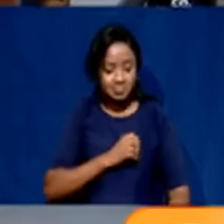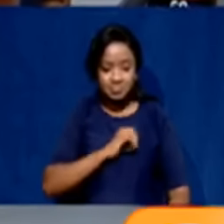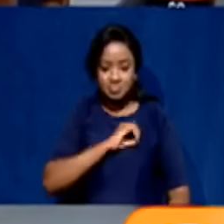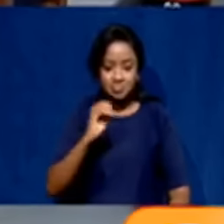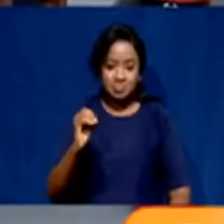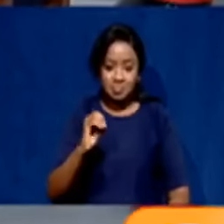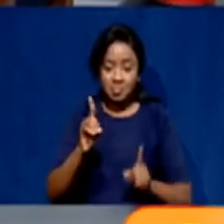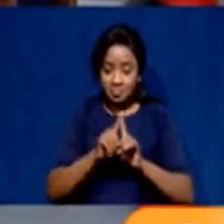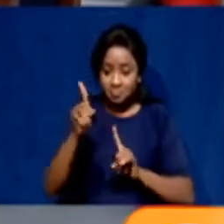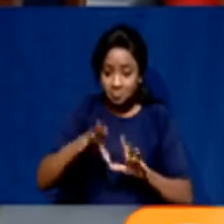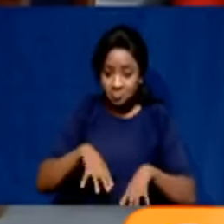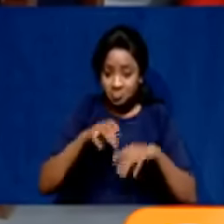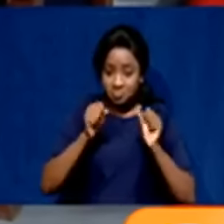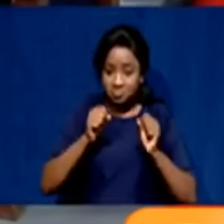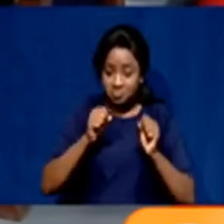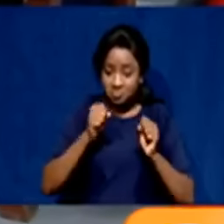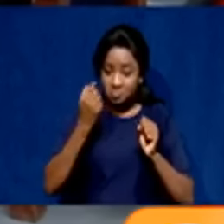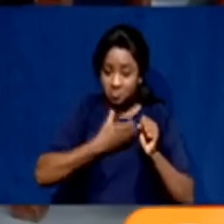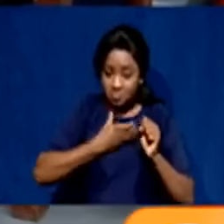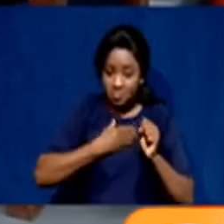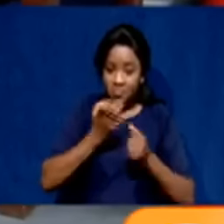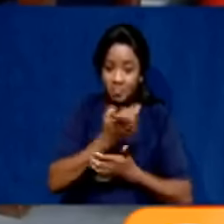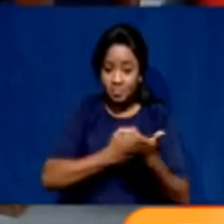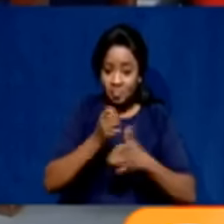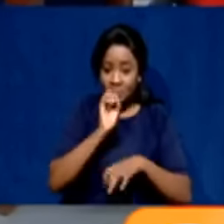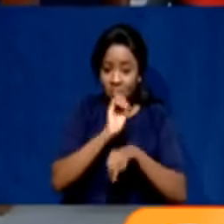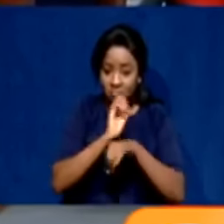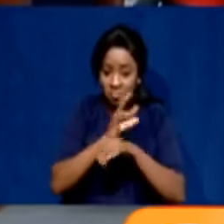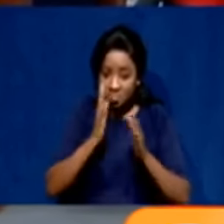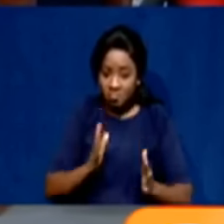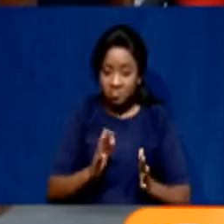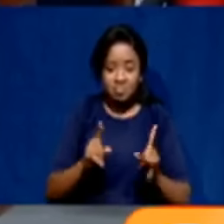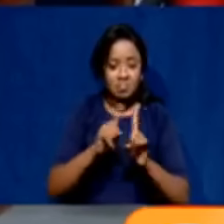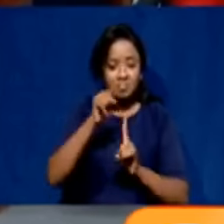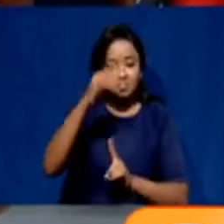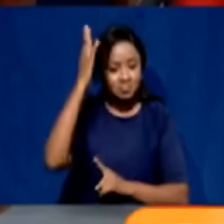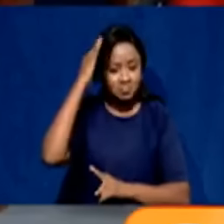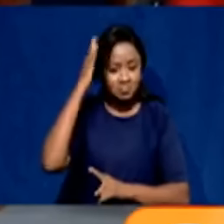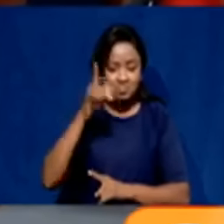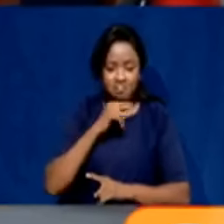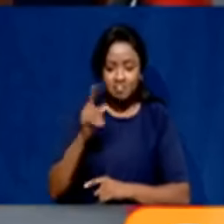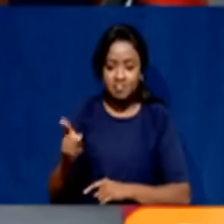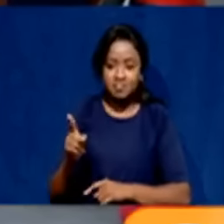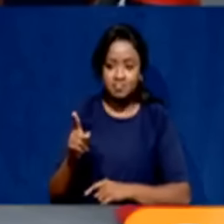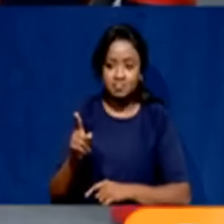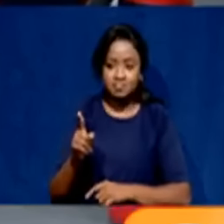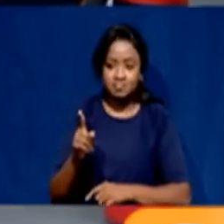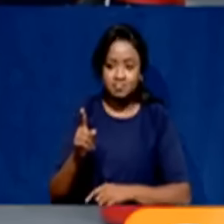to be the chair of the Council of Economic Advisors, you know, and you know, David led us into, you